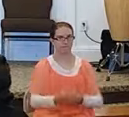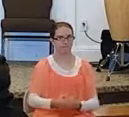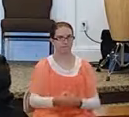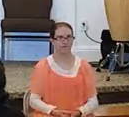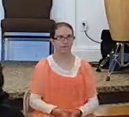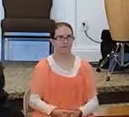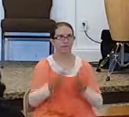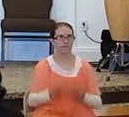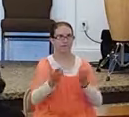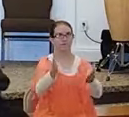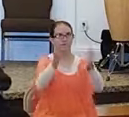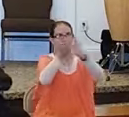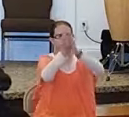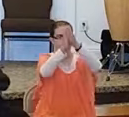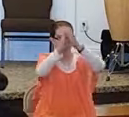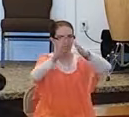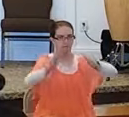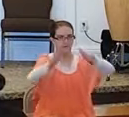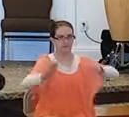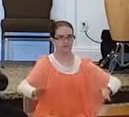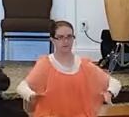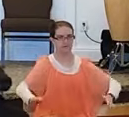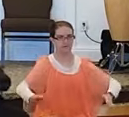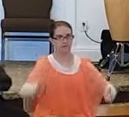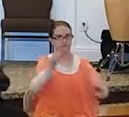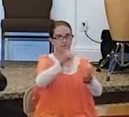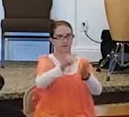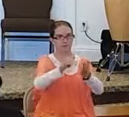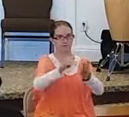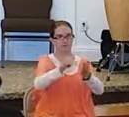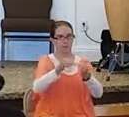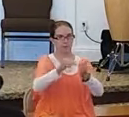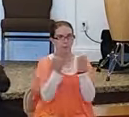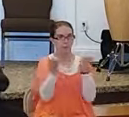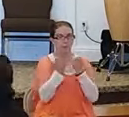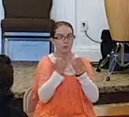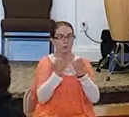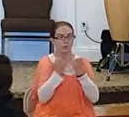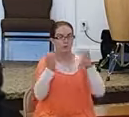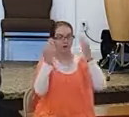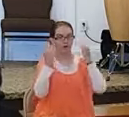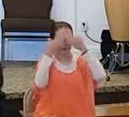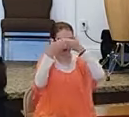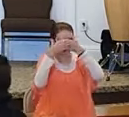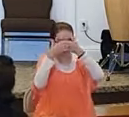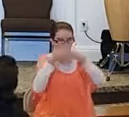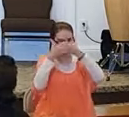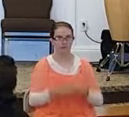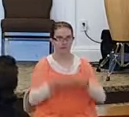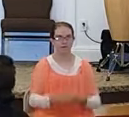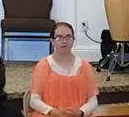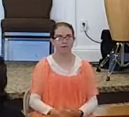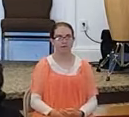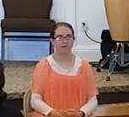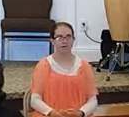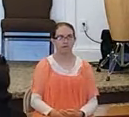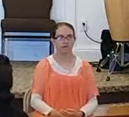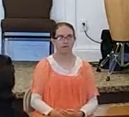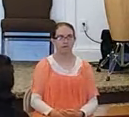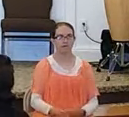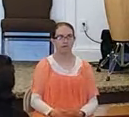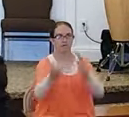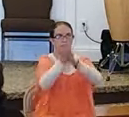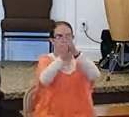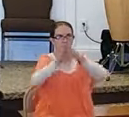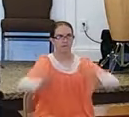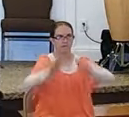He gives me peace in the midst of the cold, dark night. Hallelujah. There's peace